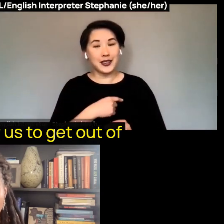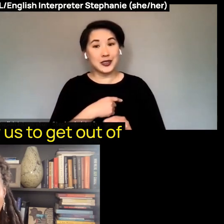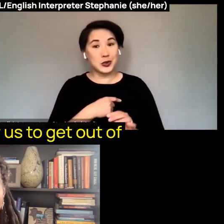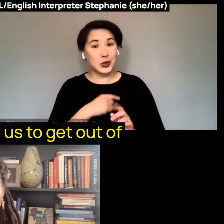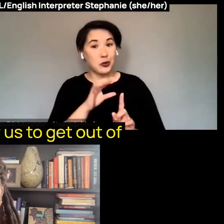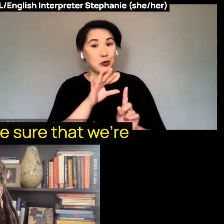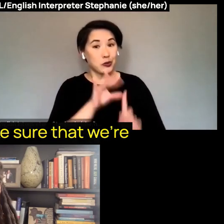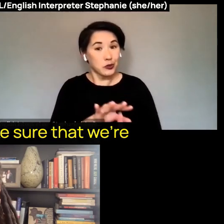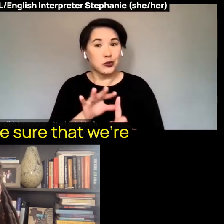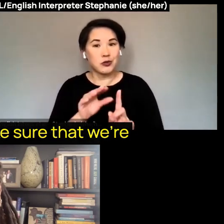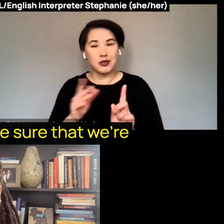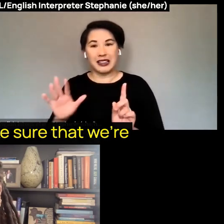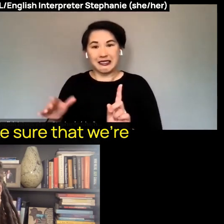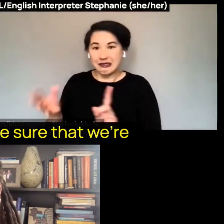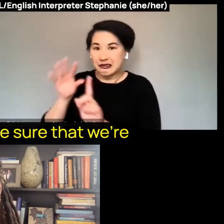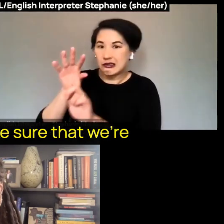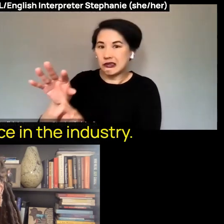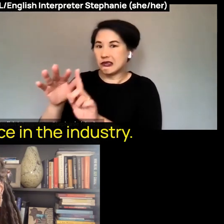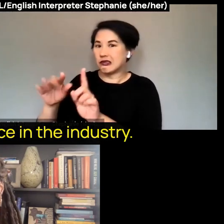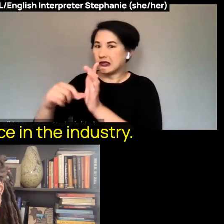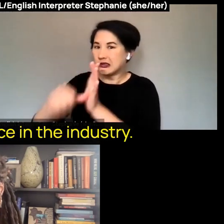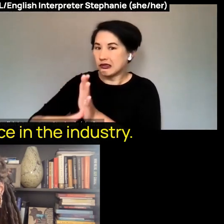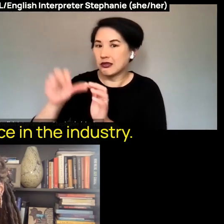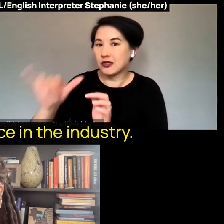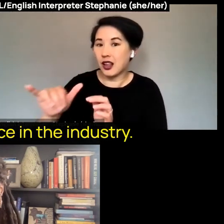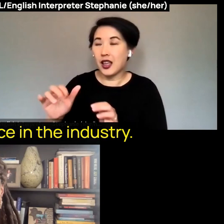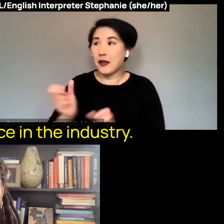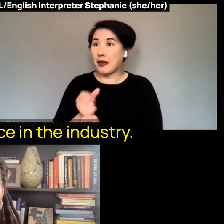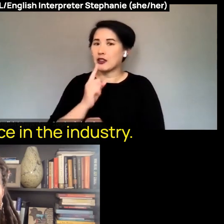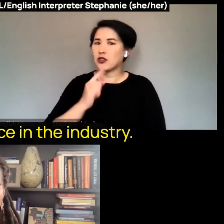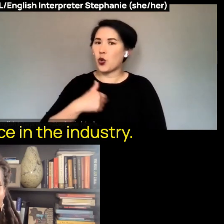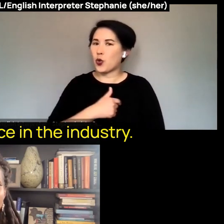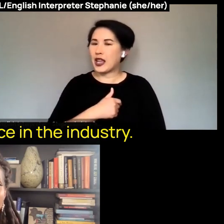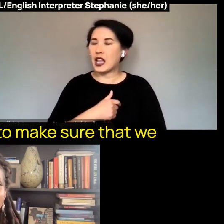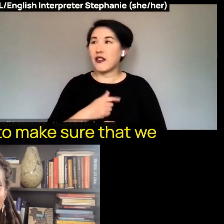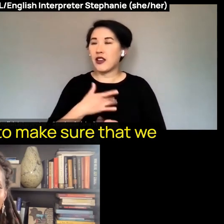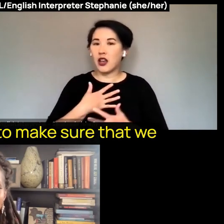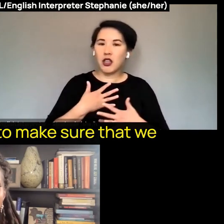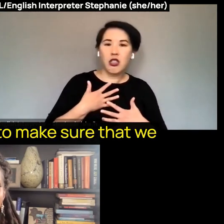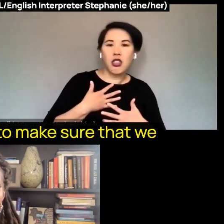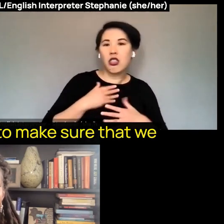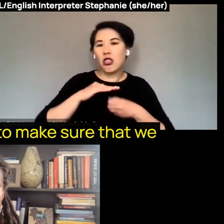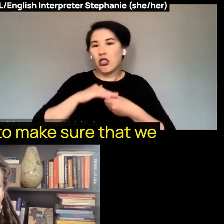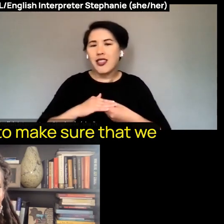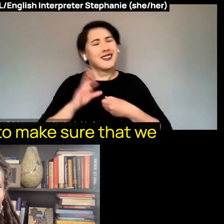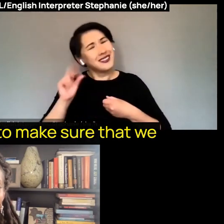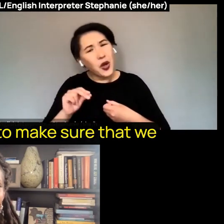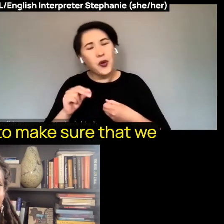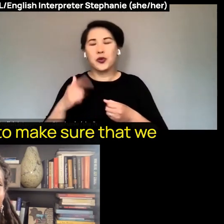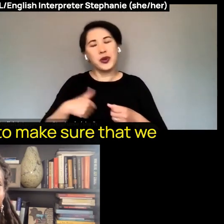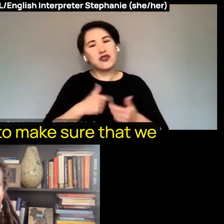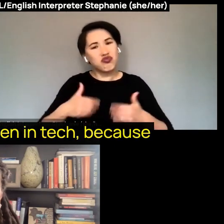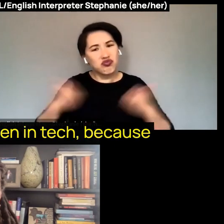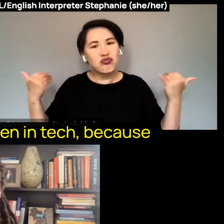important for us to get out of our own way and make sure that we're taking our rightful place in the industry. And it's important for us to make sure